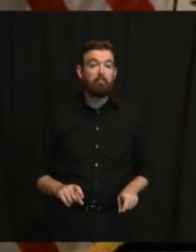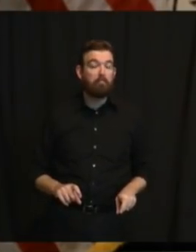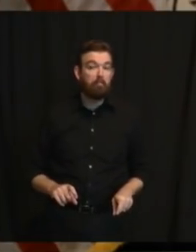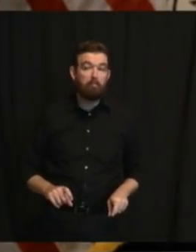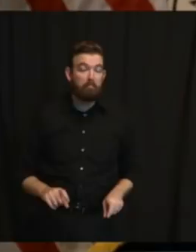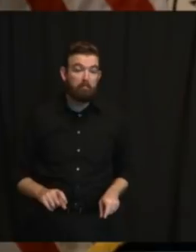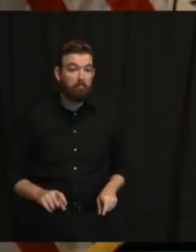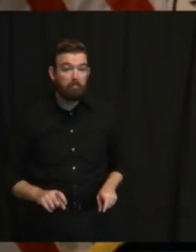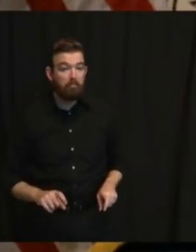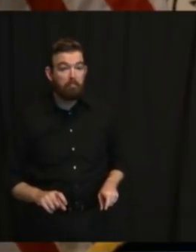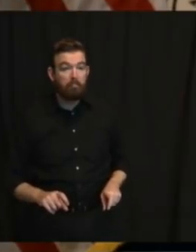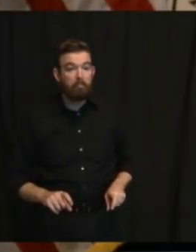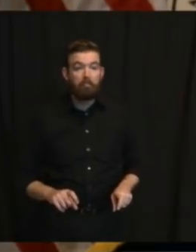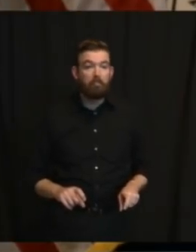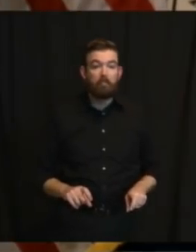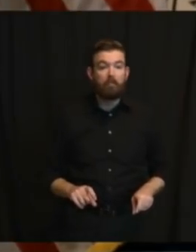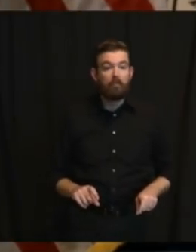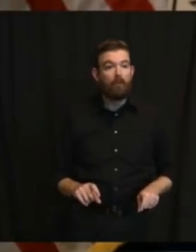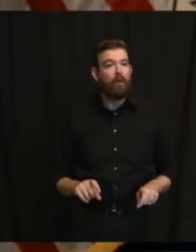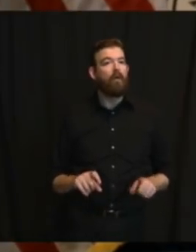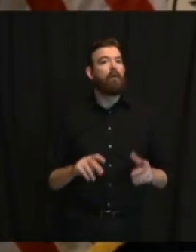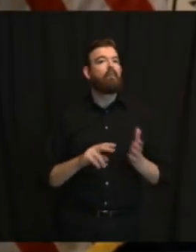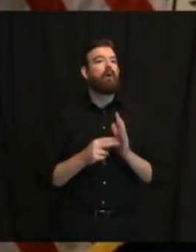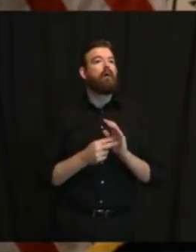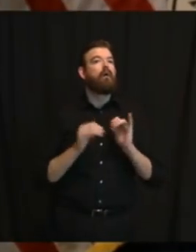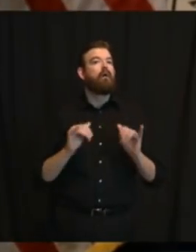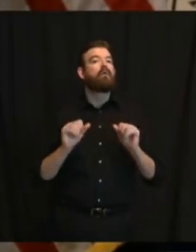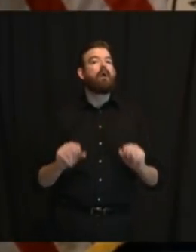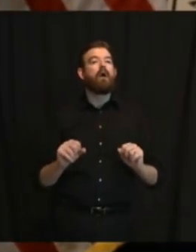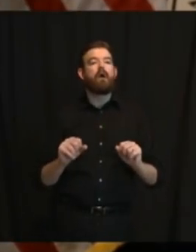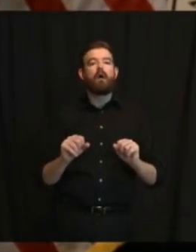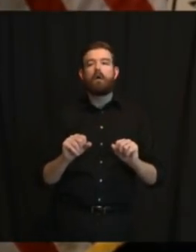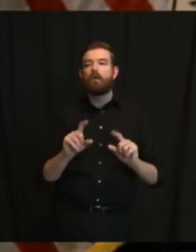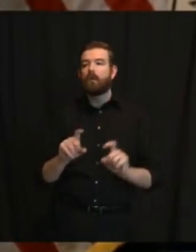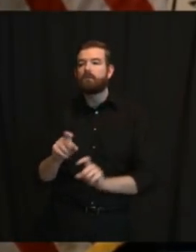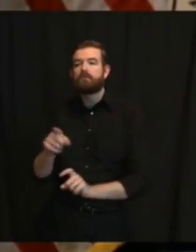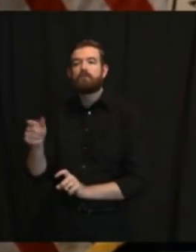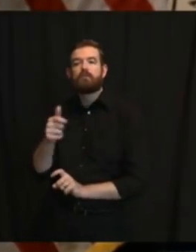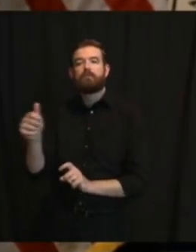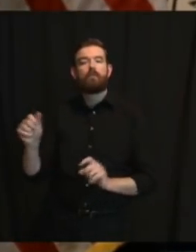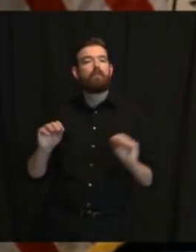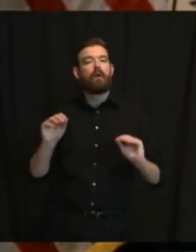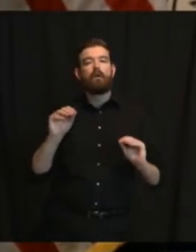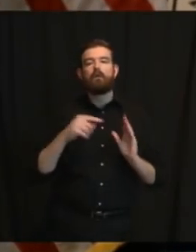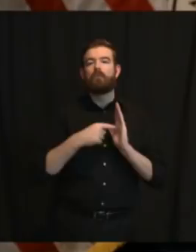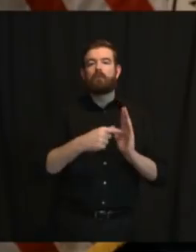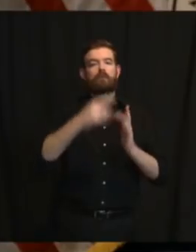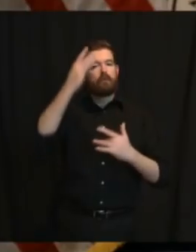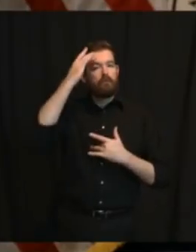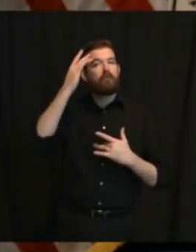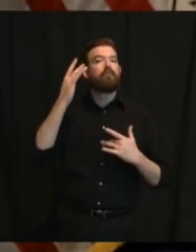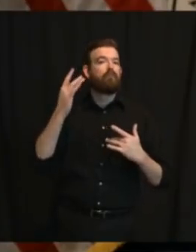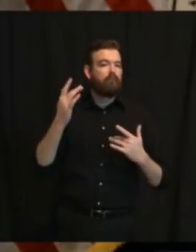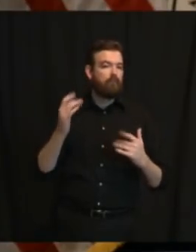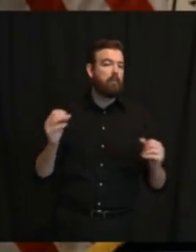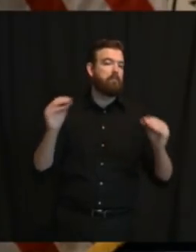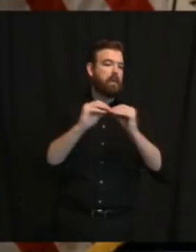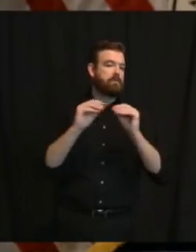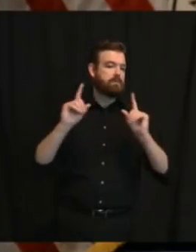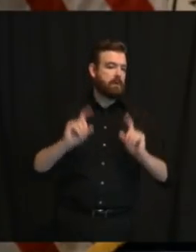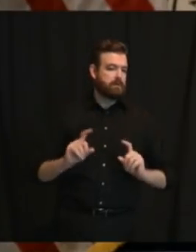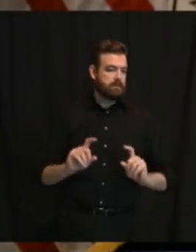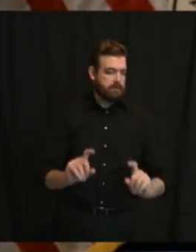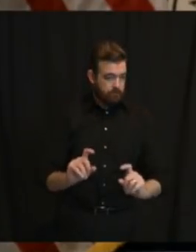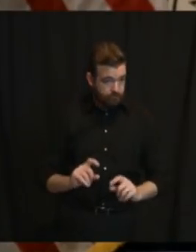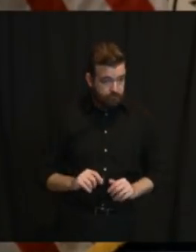you're still, if you're symptomatic, you're still obviously going to be a priority, but you also heard that we've